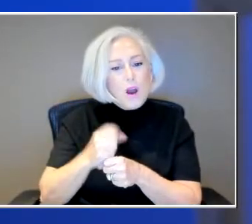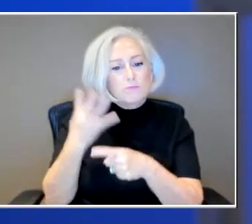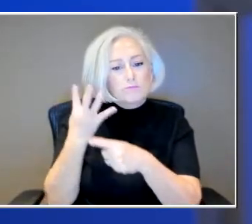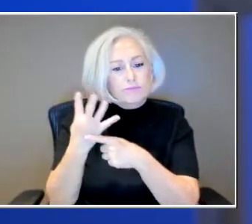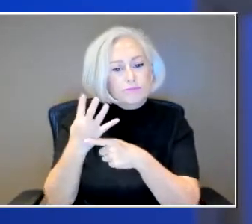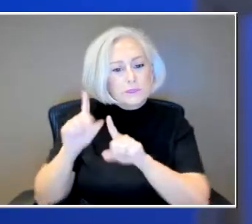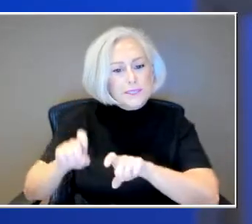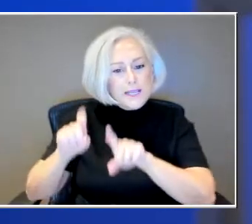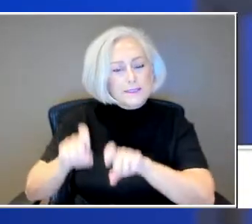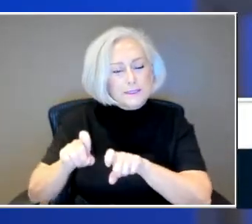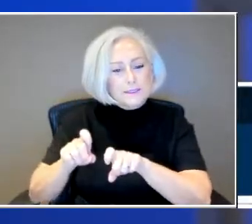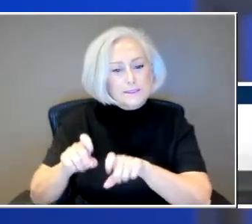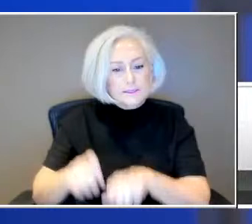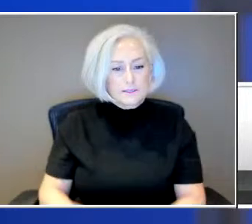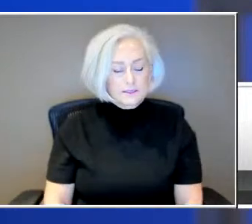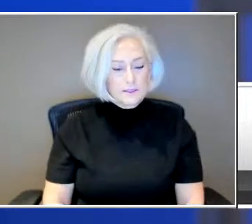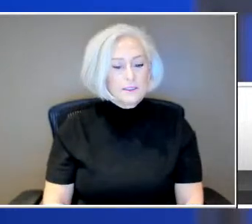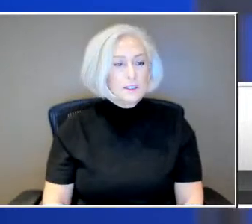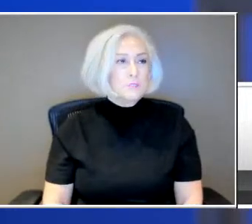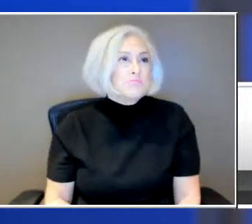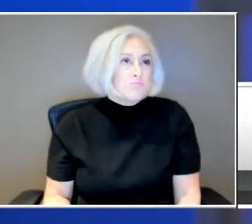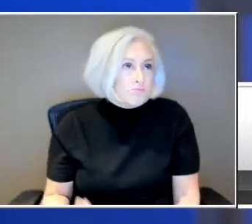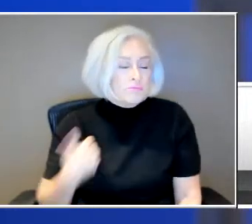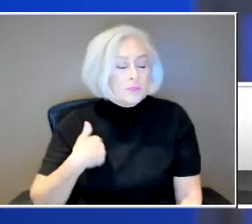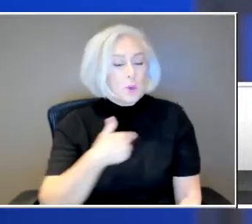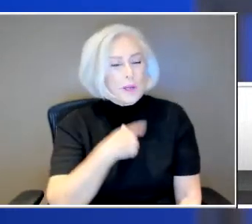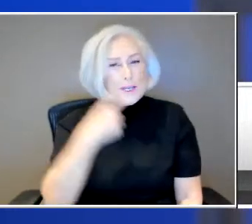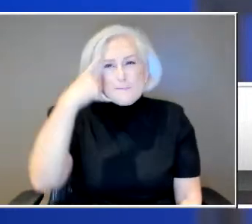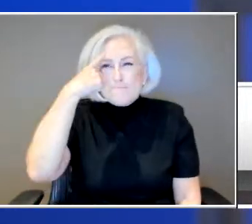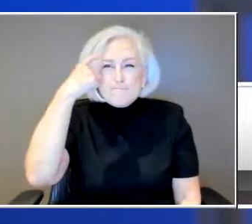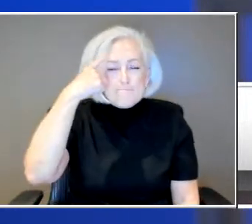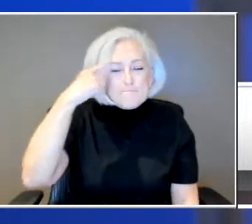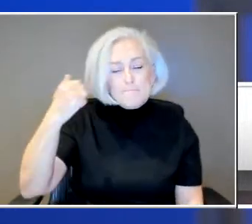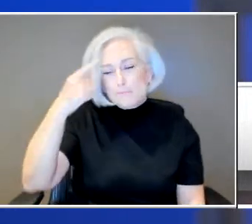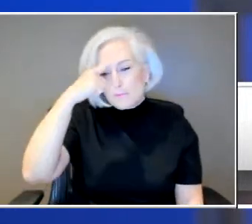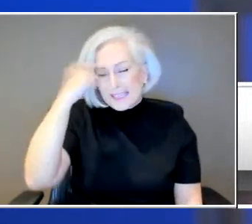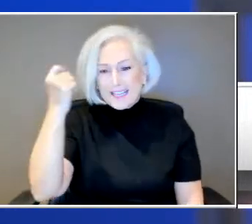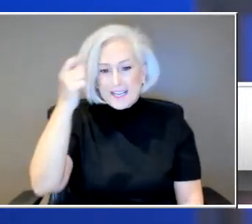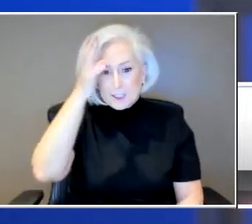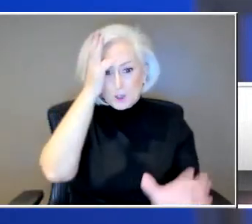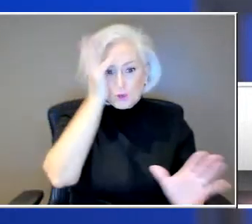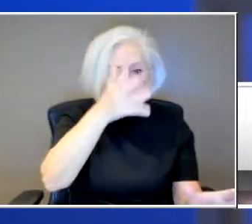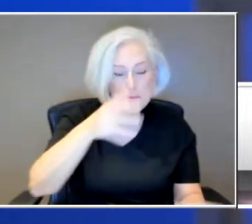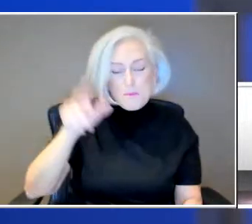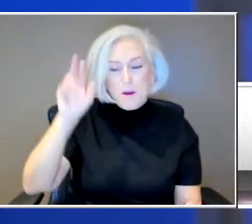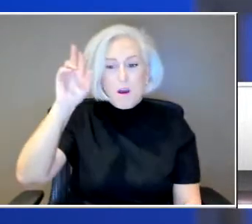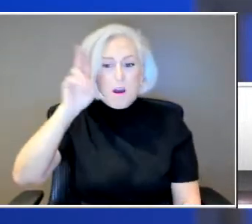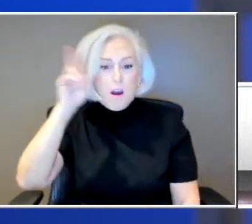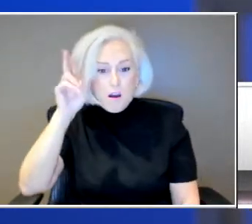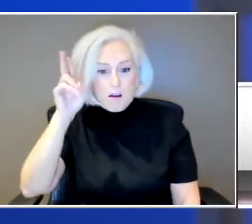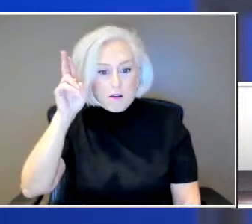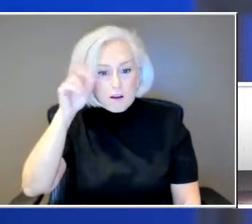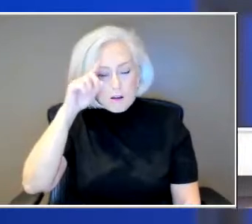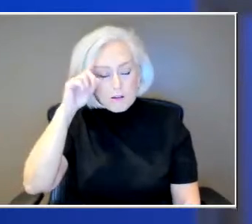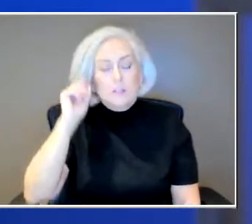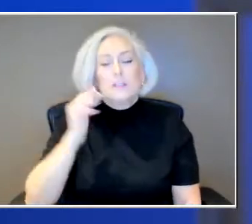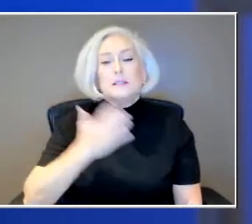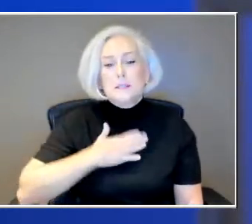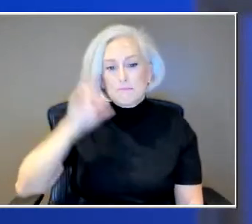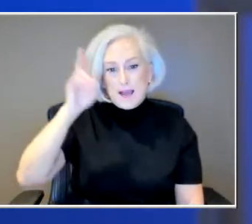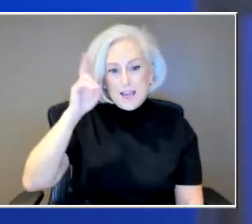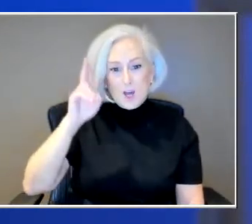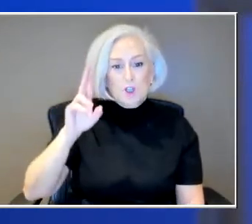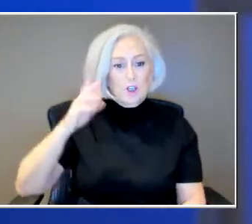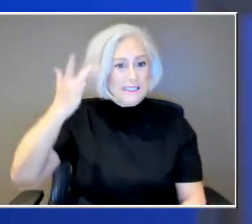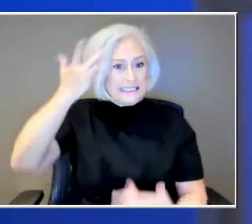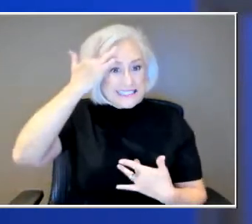We just kind of had the suspicion with my grandpa and my uncle. When my uncle was sick, there wasn't a test yet, but